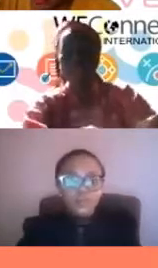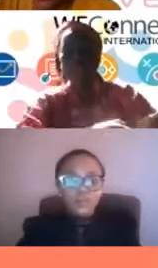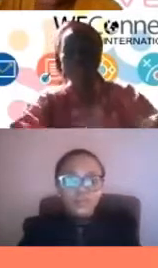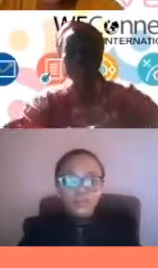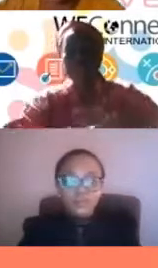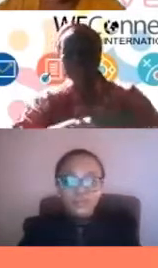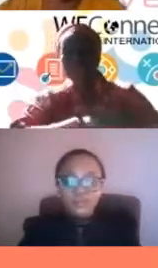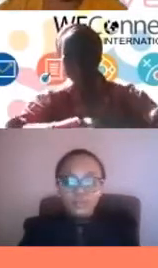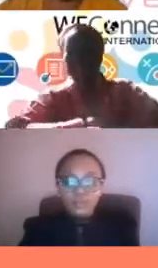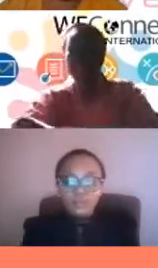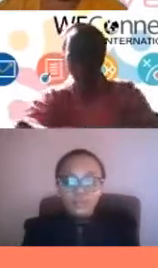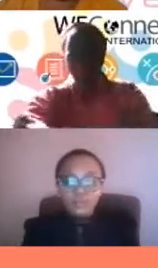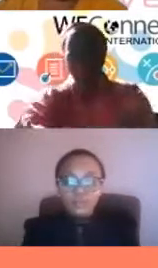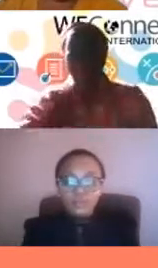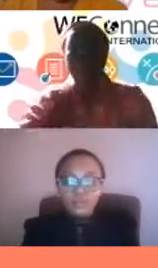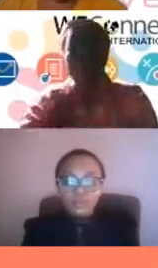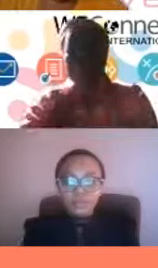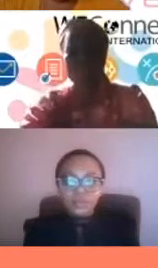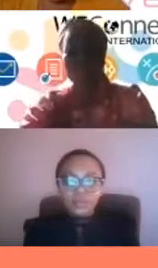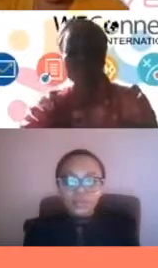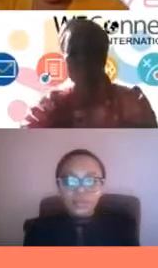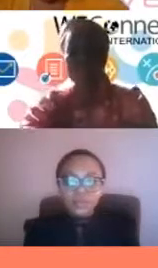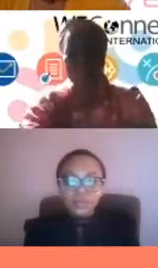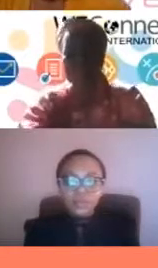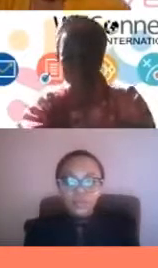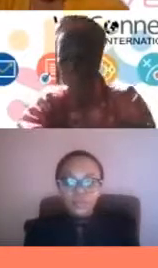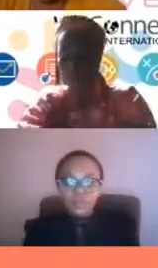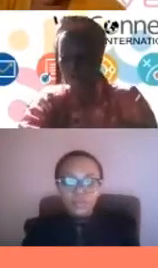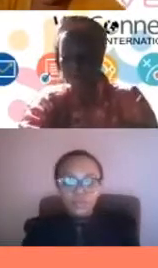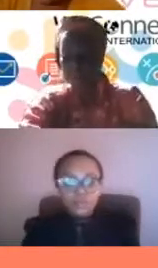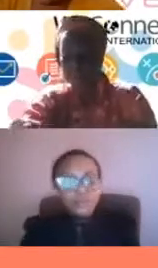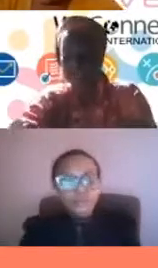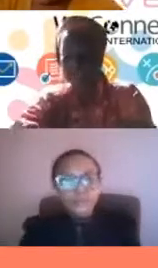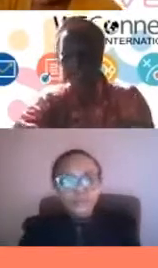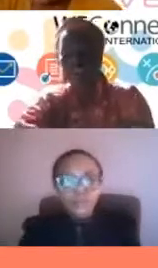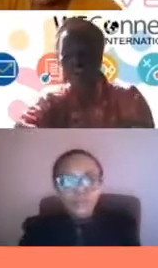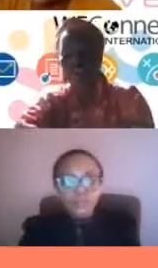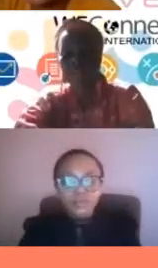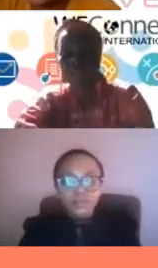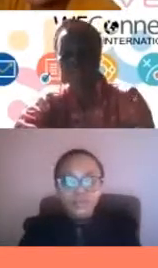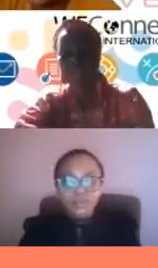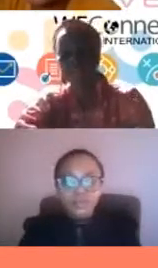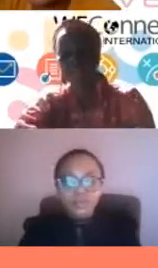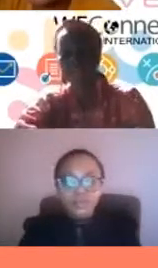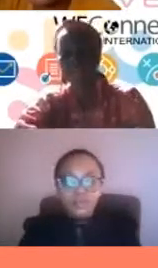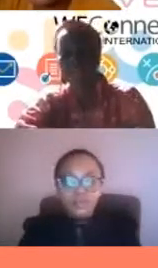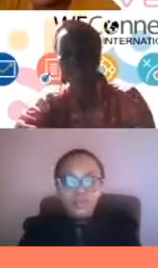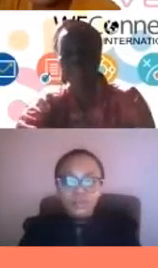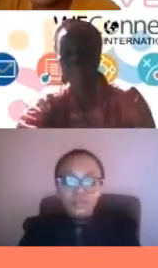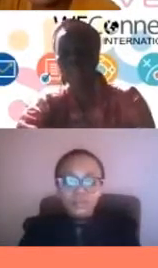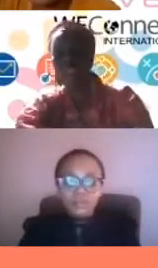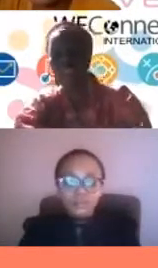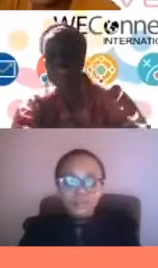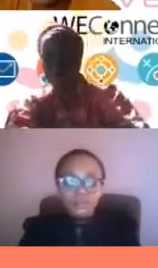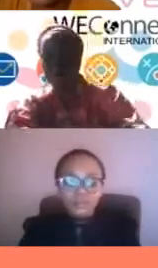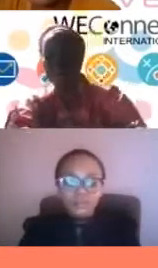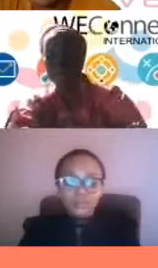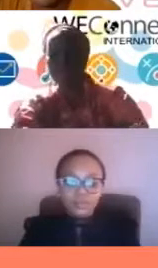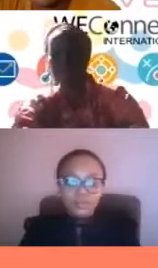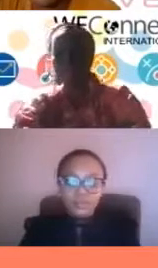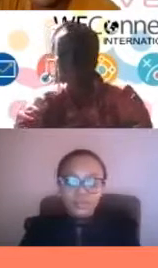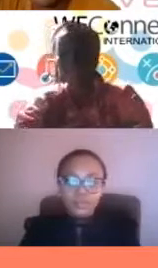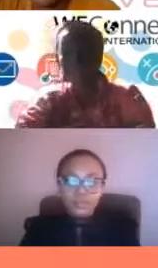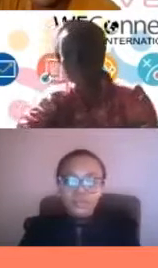Good morning. Thank you for joining this today's webinar on finances in crisis times. My name is Jean